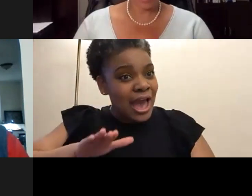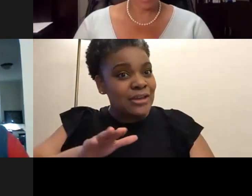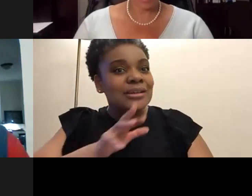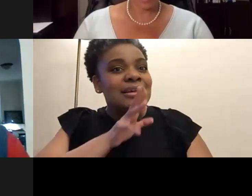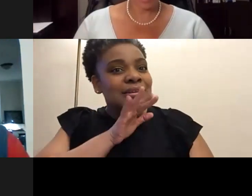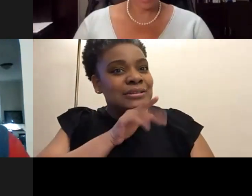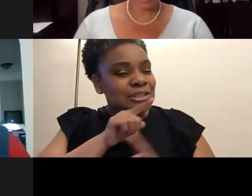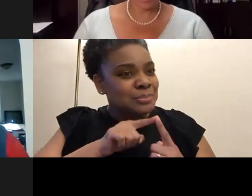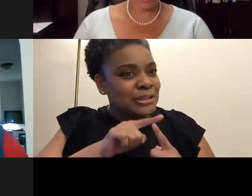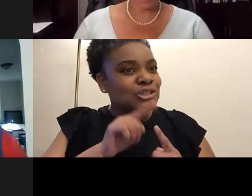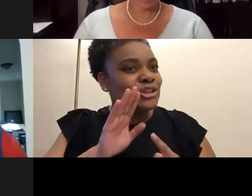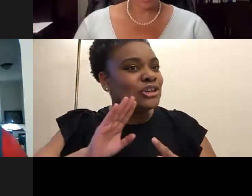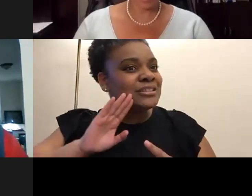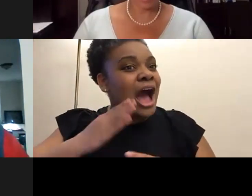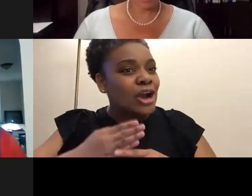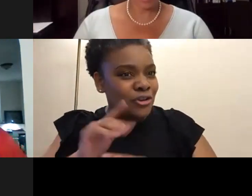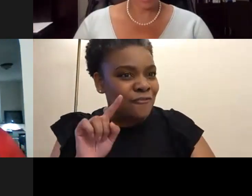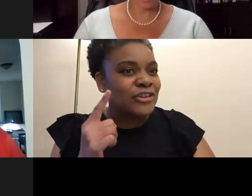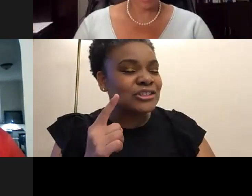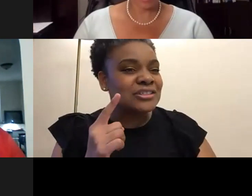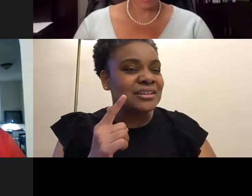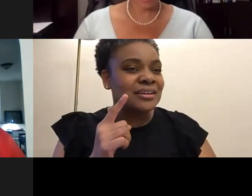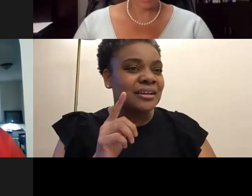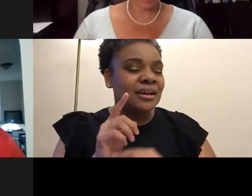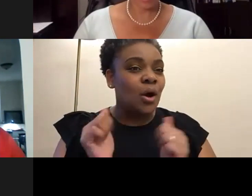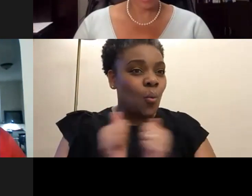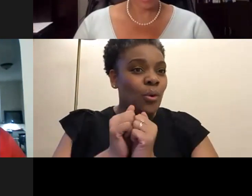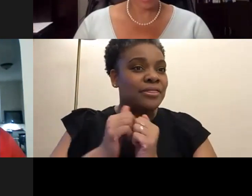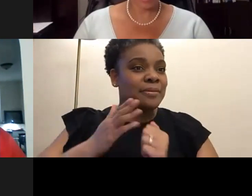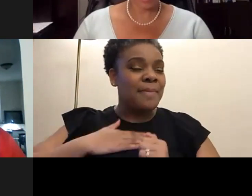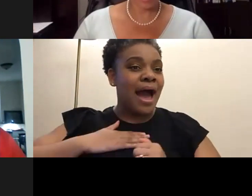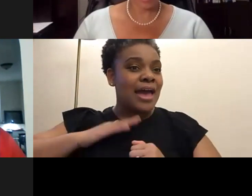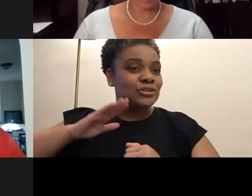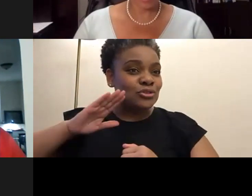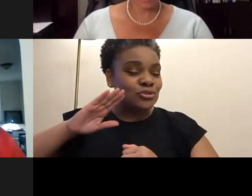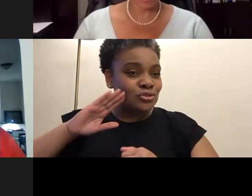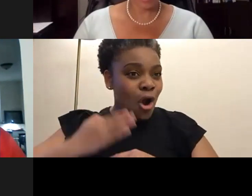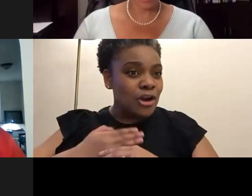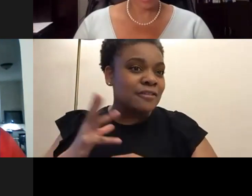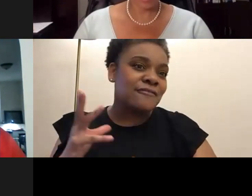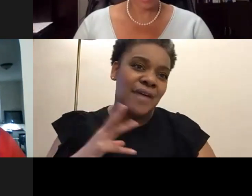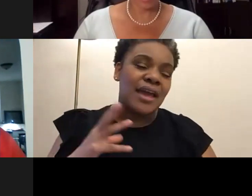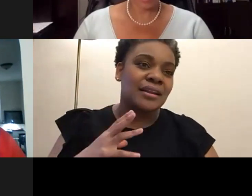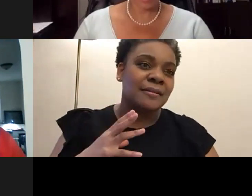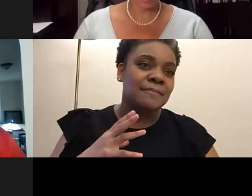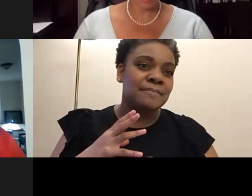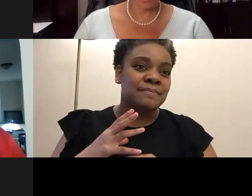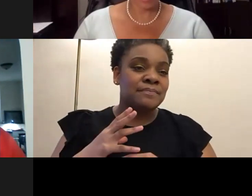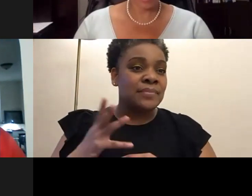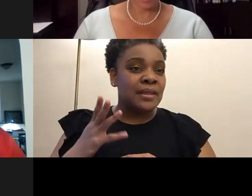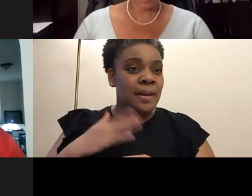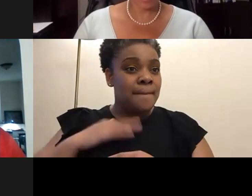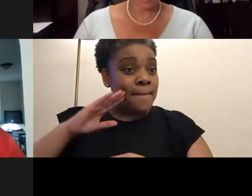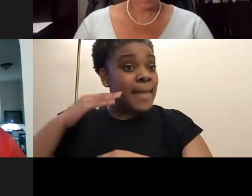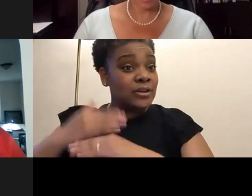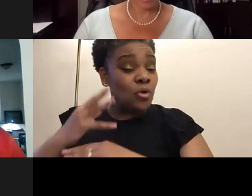and for my daughter, it was fine. As opposed to the side effects, my daughter got a very high temperatures. She had